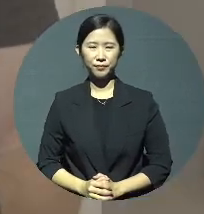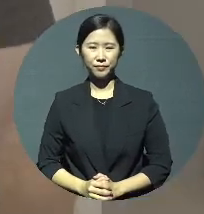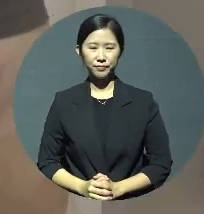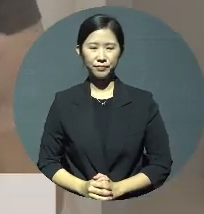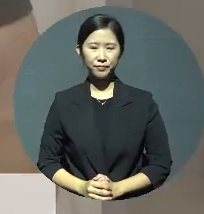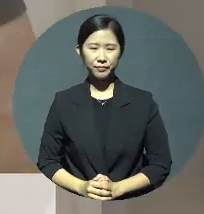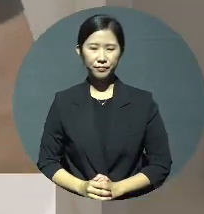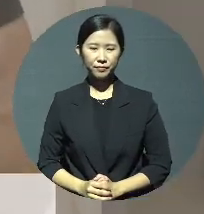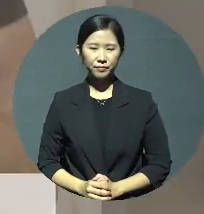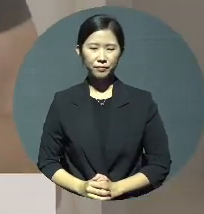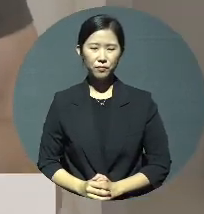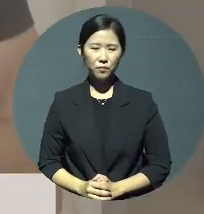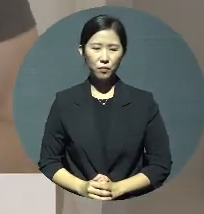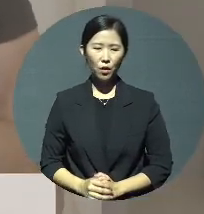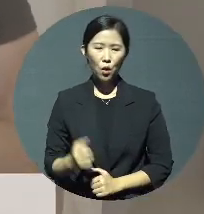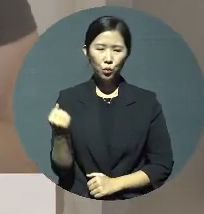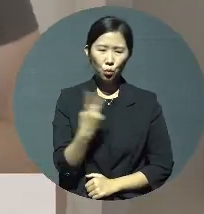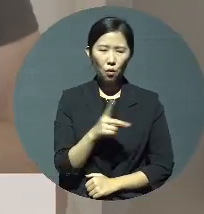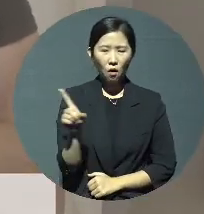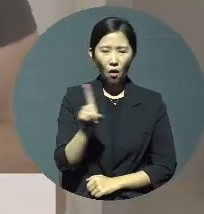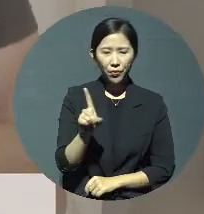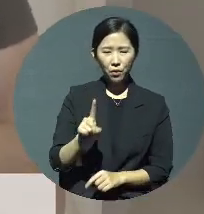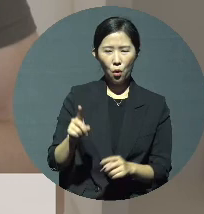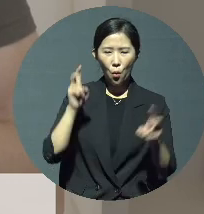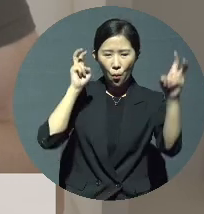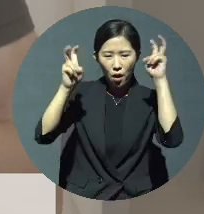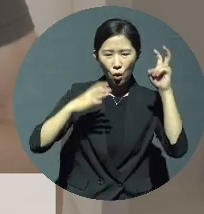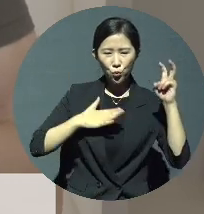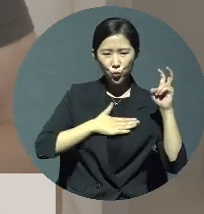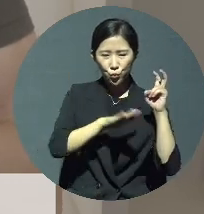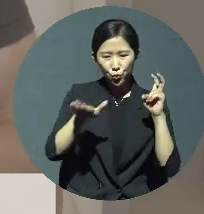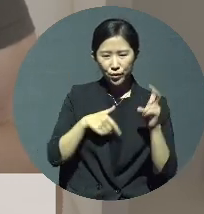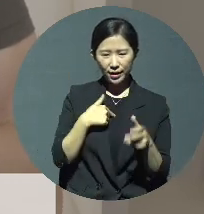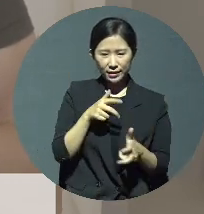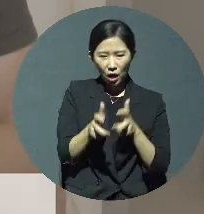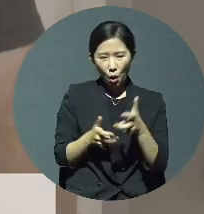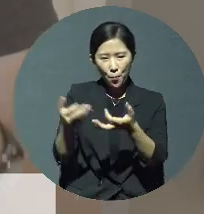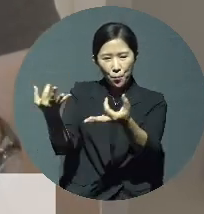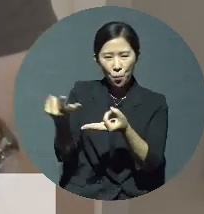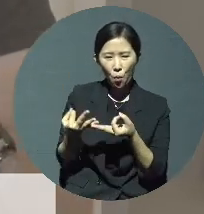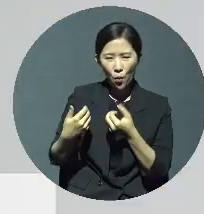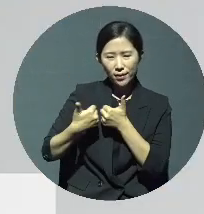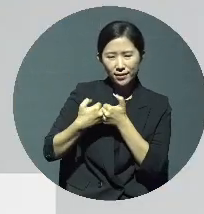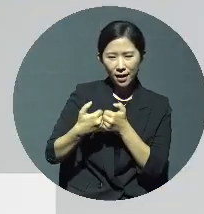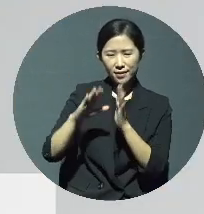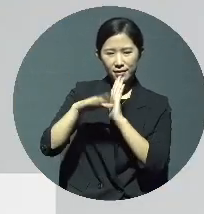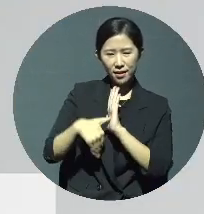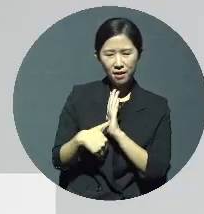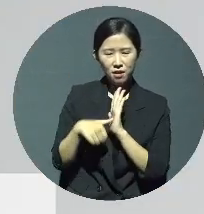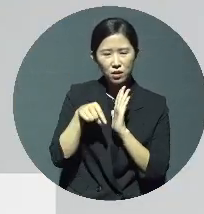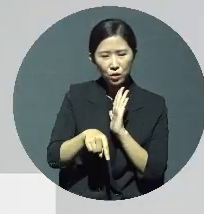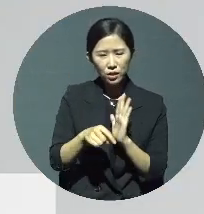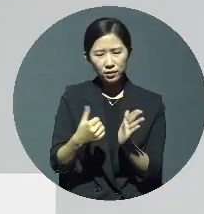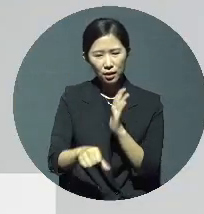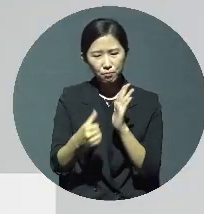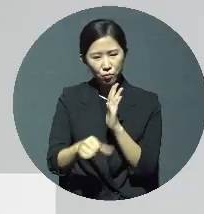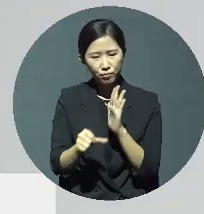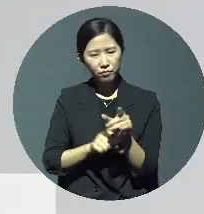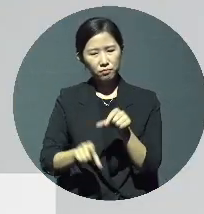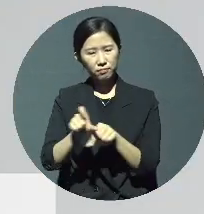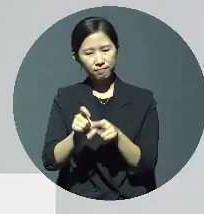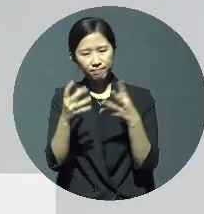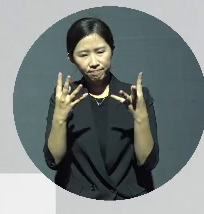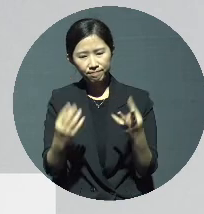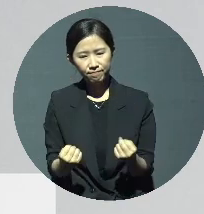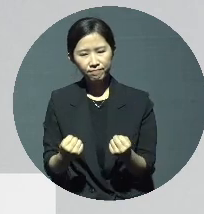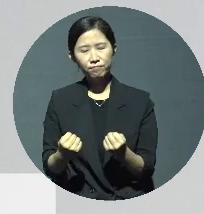So often when a company will come to us, they might talk about commercial goals. You know, how much revenue should a